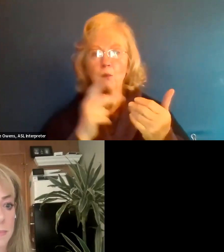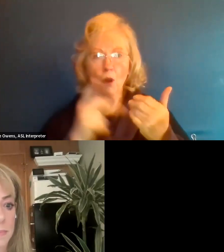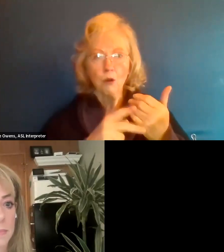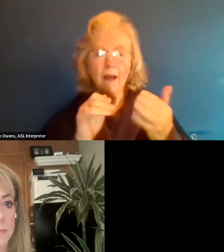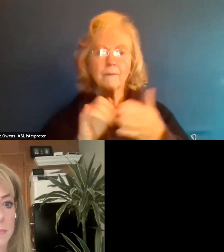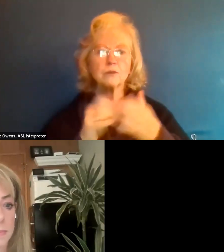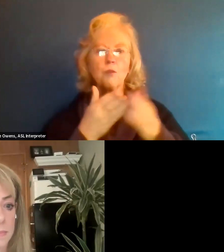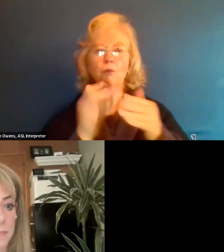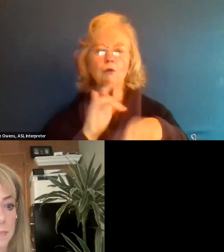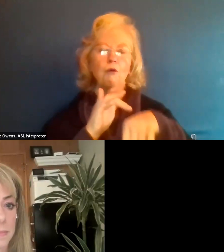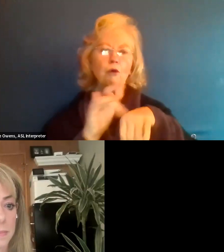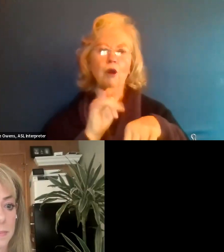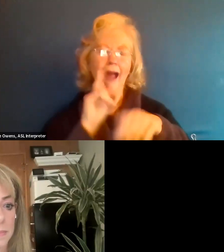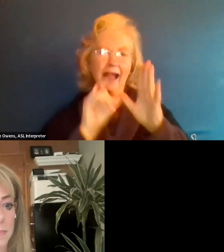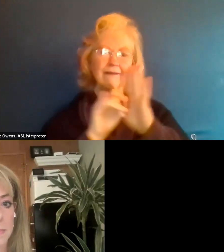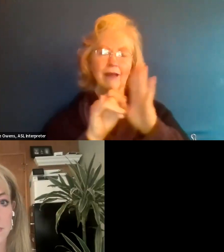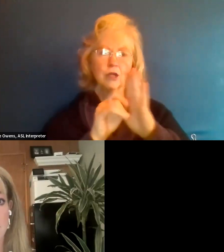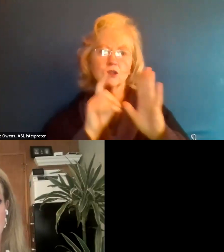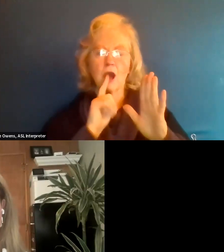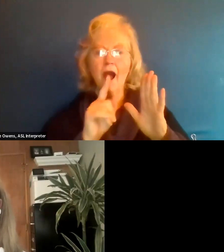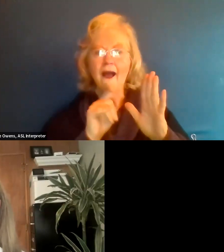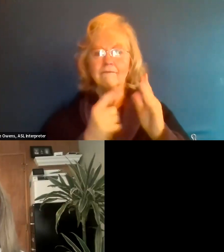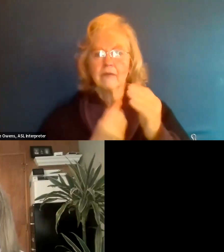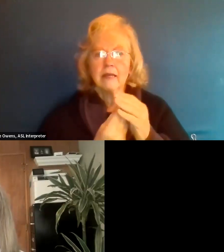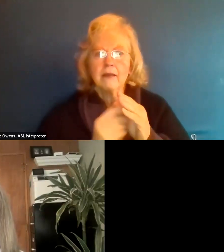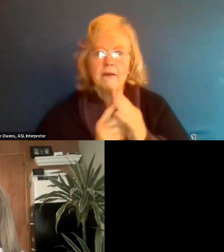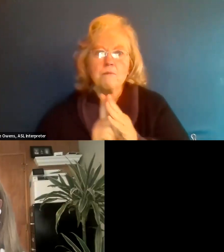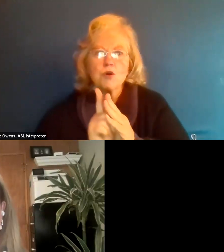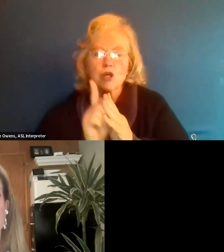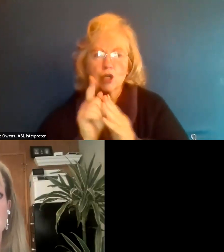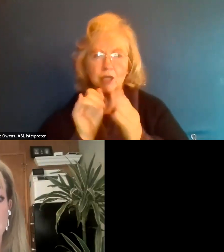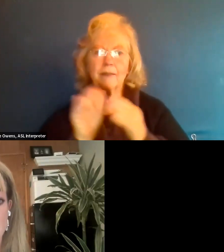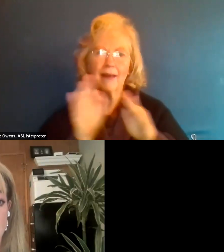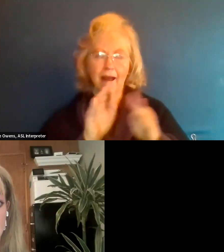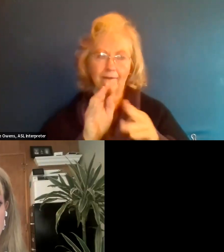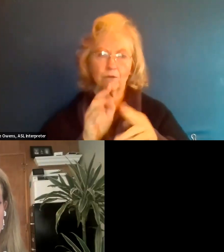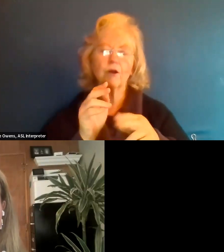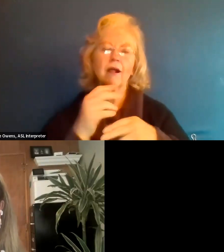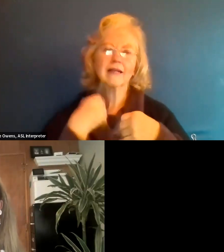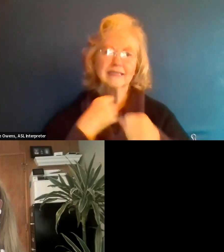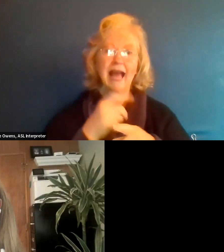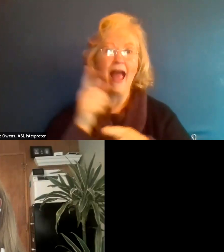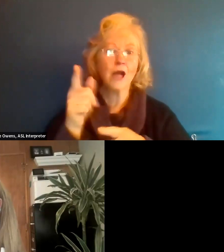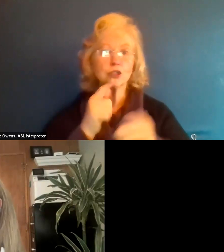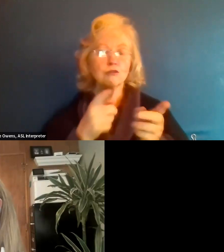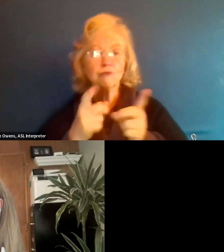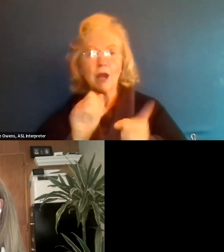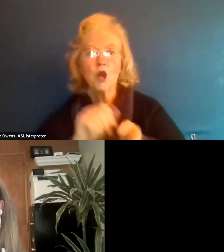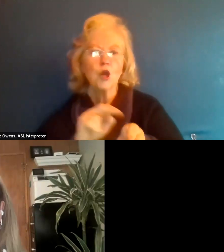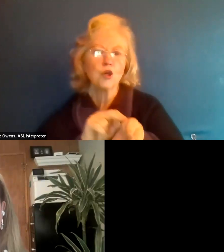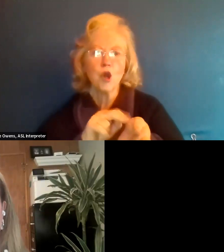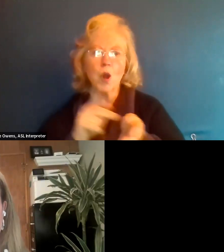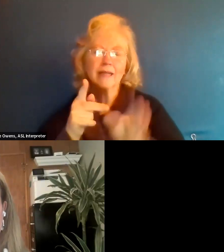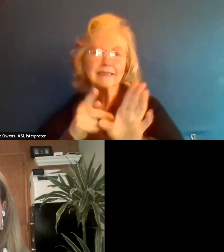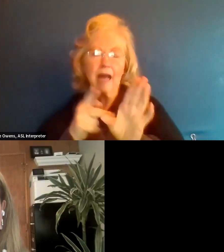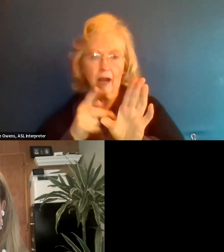early identification and intervention of emergent behavioral health conditions. In neuropsychology, she directs a neuropsychology service and oversees the training of